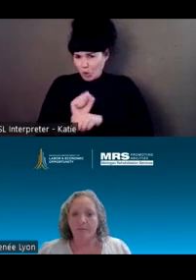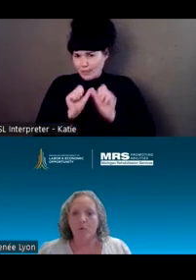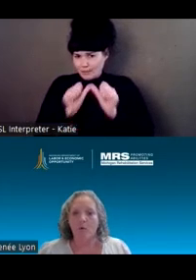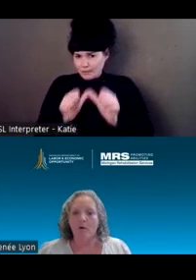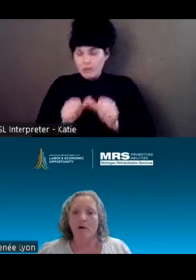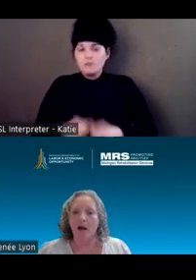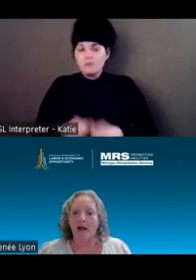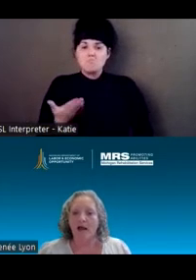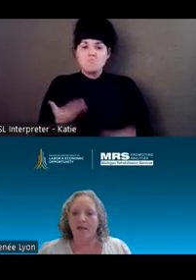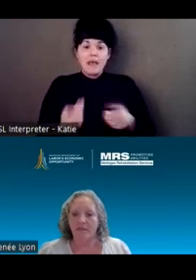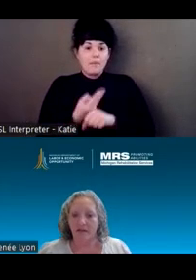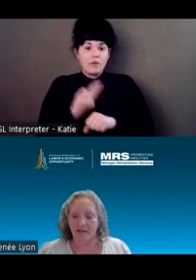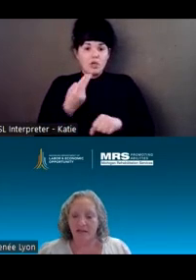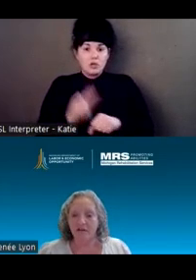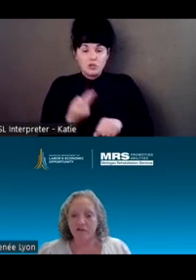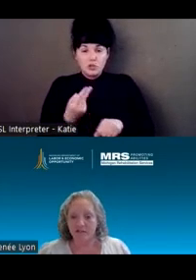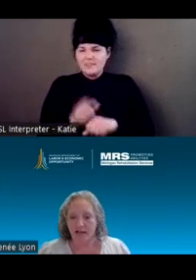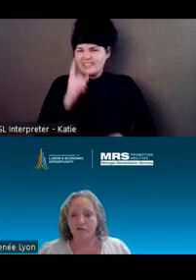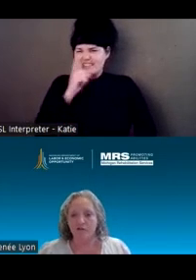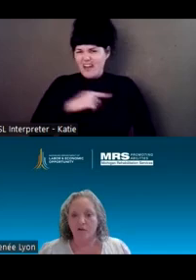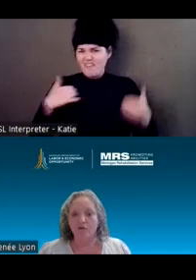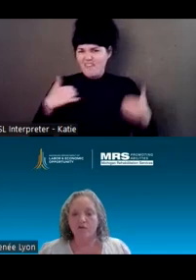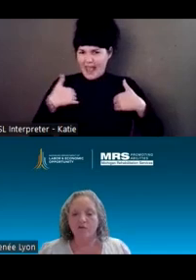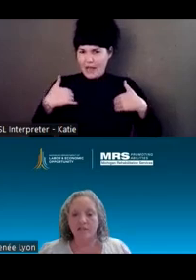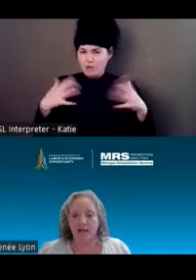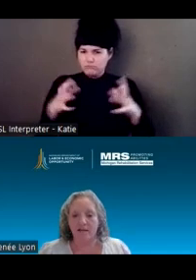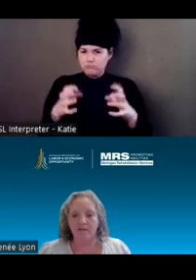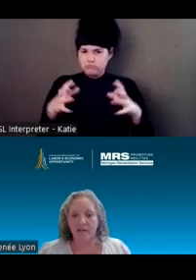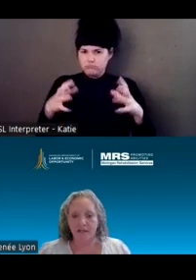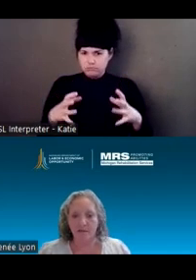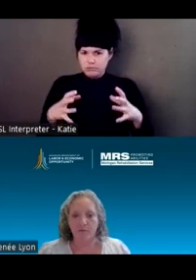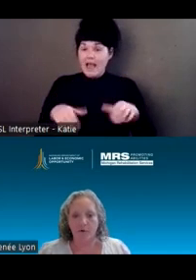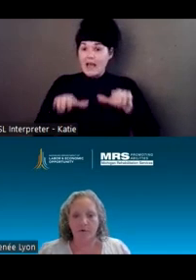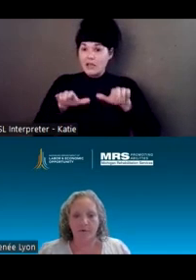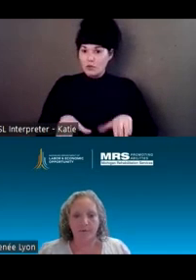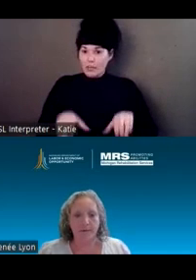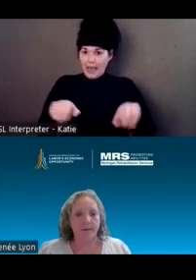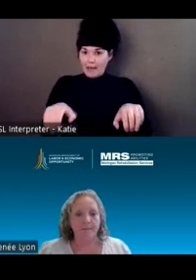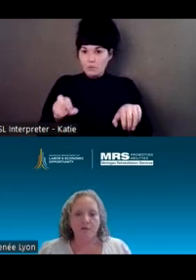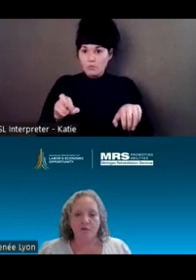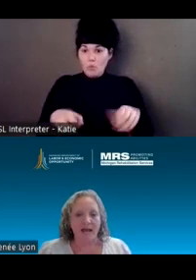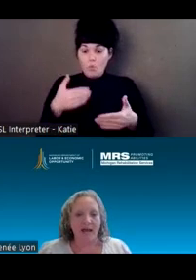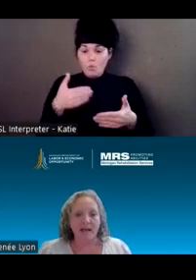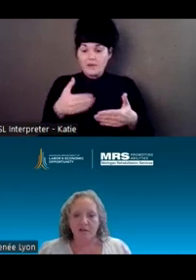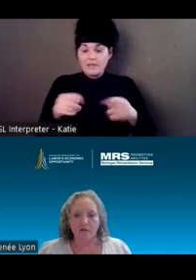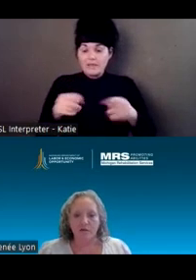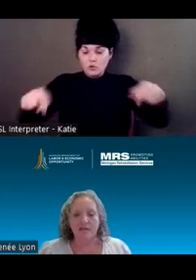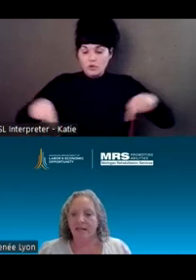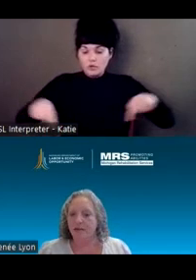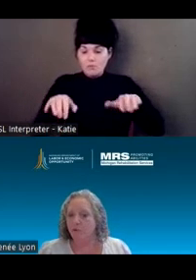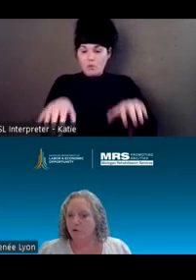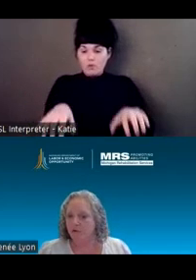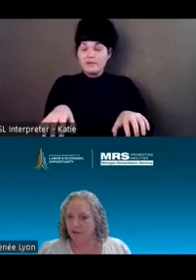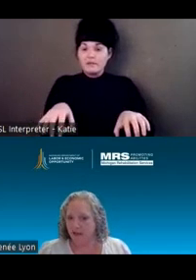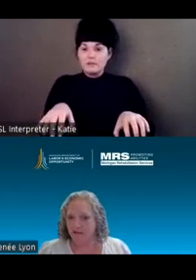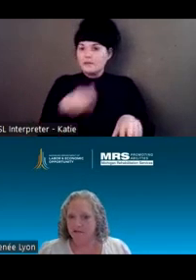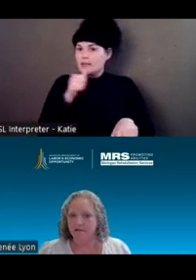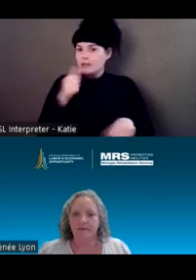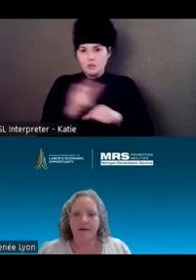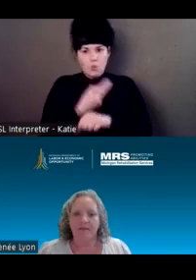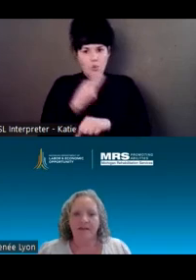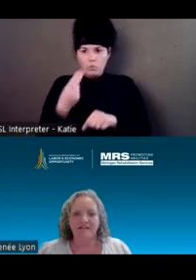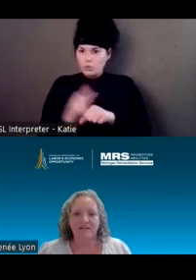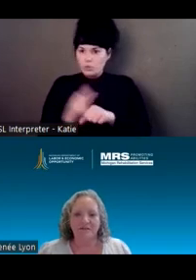your lap or on the near side, so the closer side of the keyboard. Do not use the keyboard